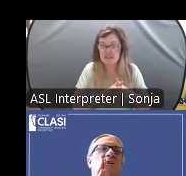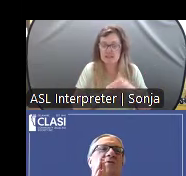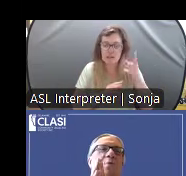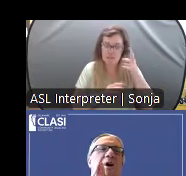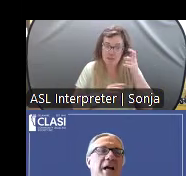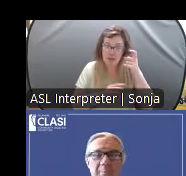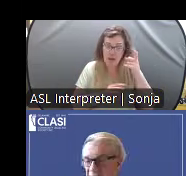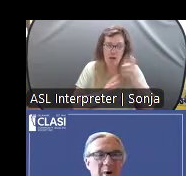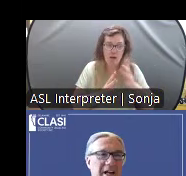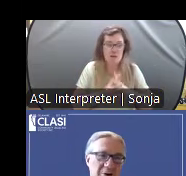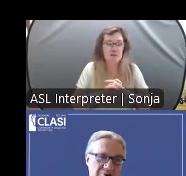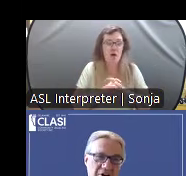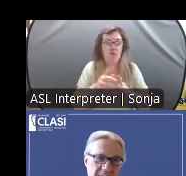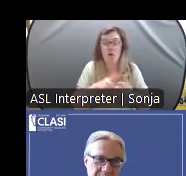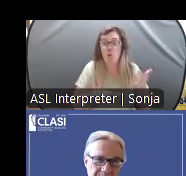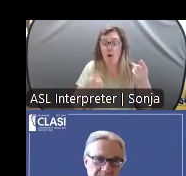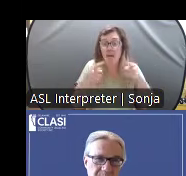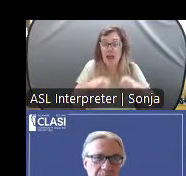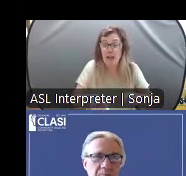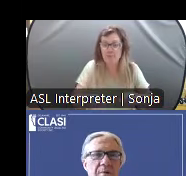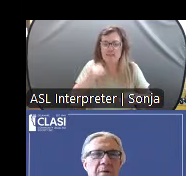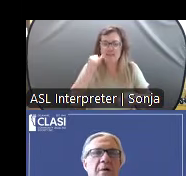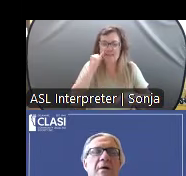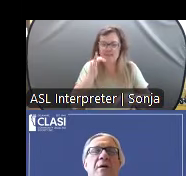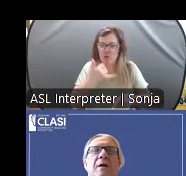because of what happens when it goes wrong.